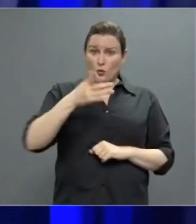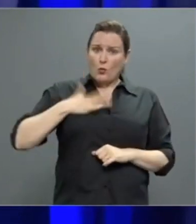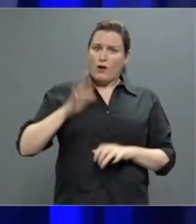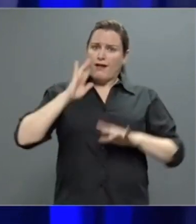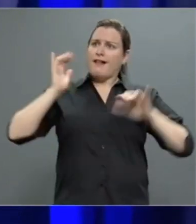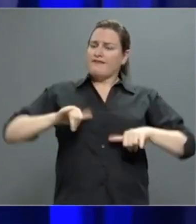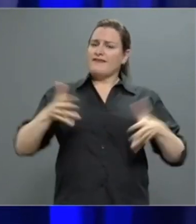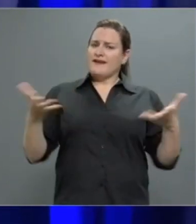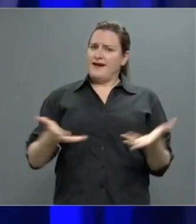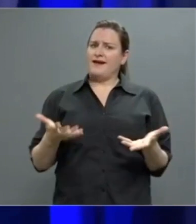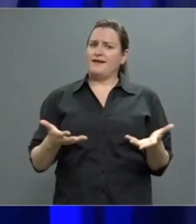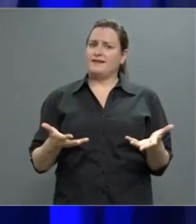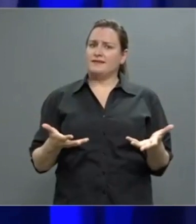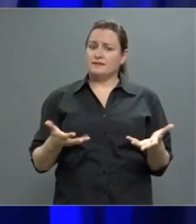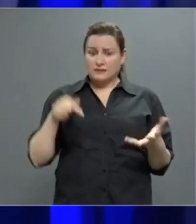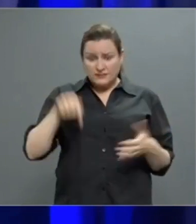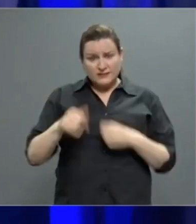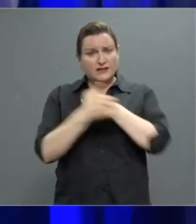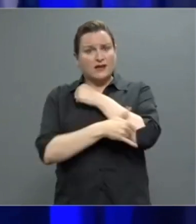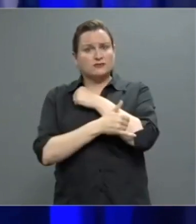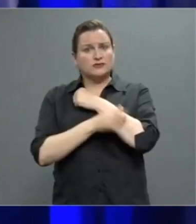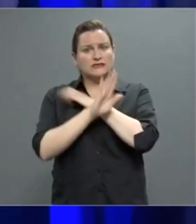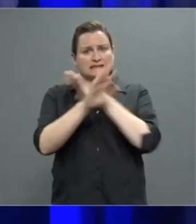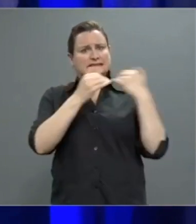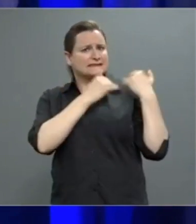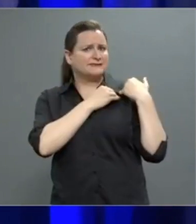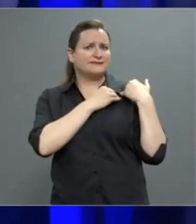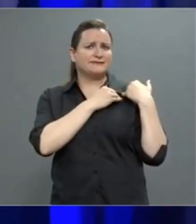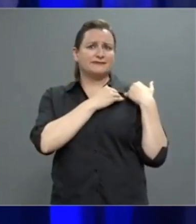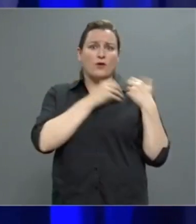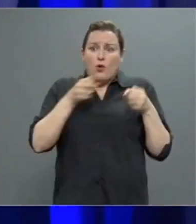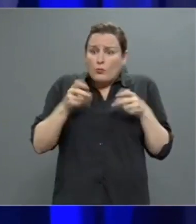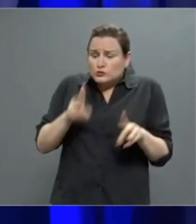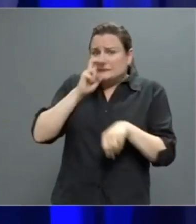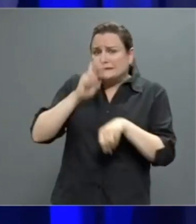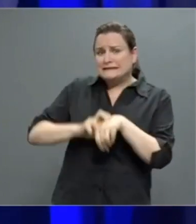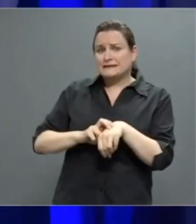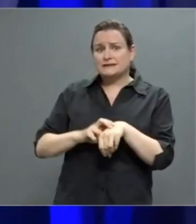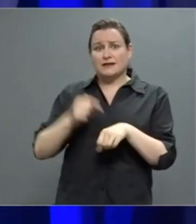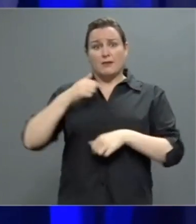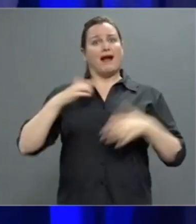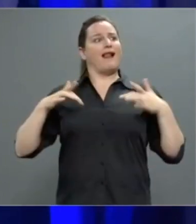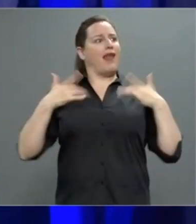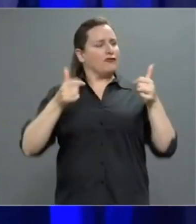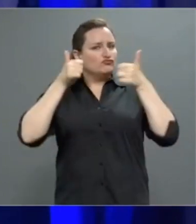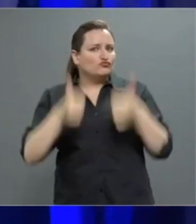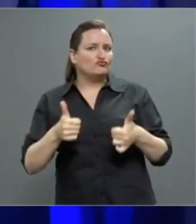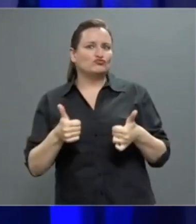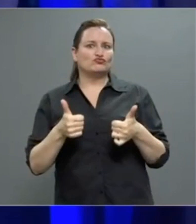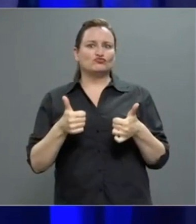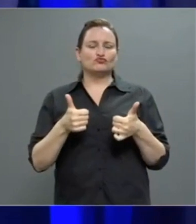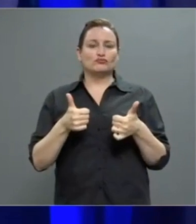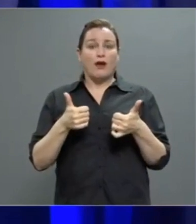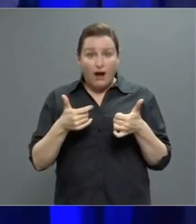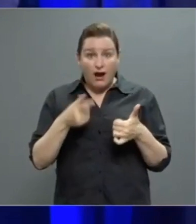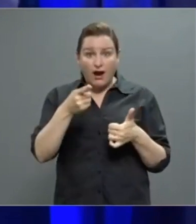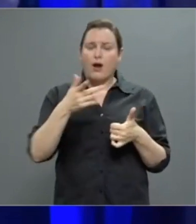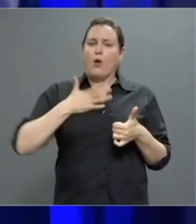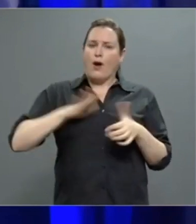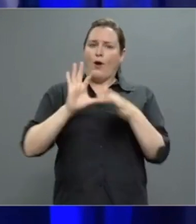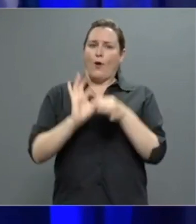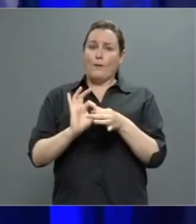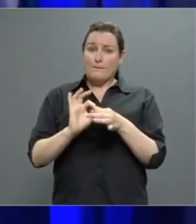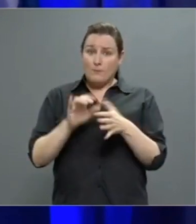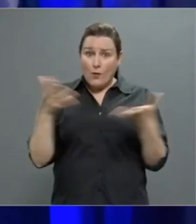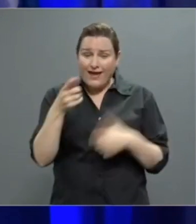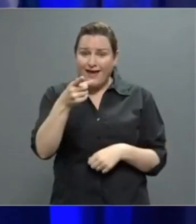the security and build opportunities to live a life of value for you and your family, you have a home in our